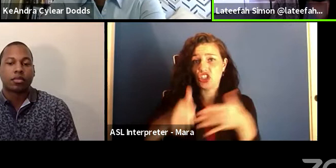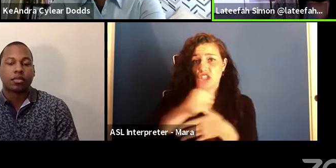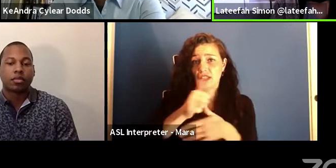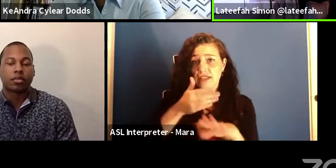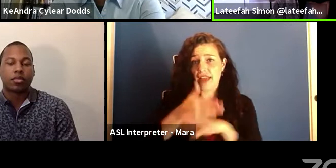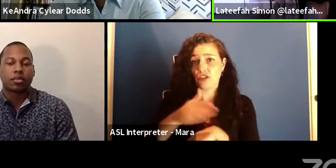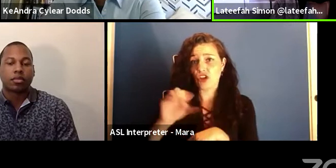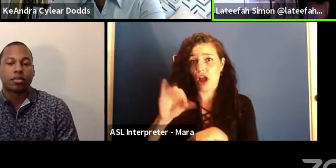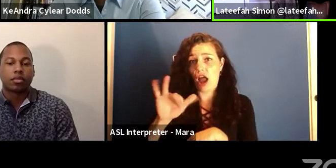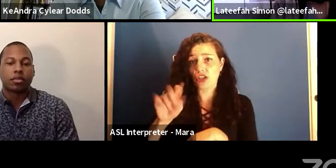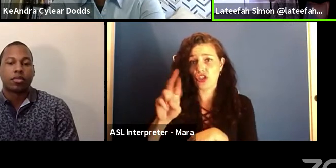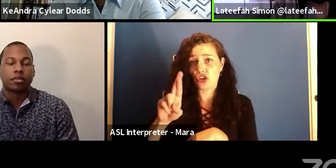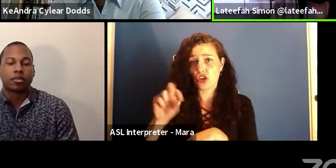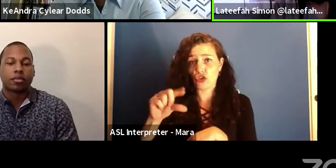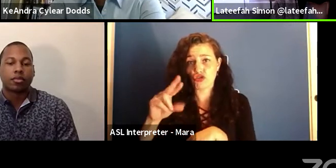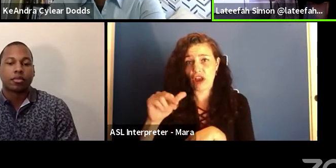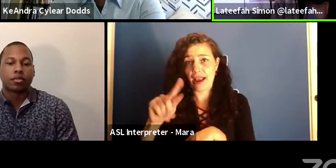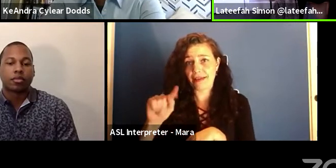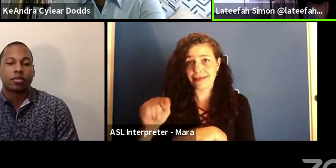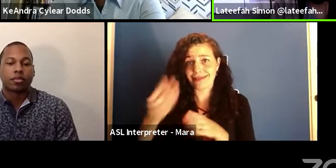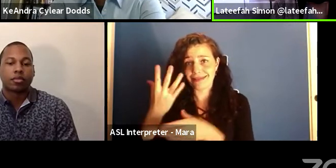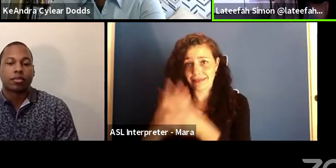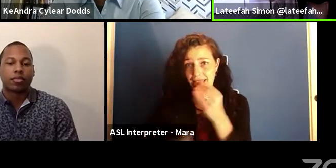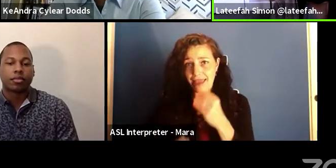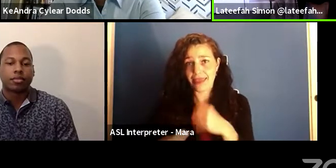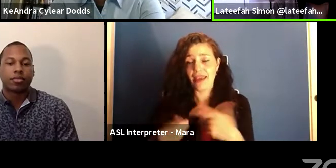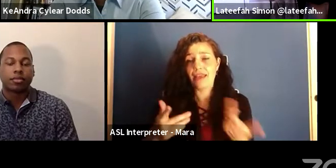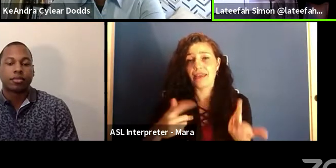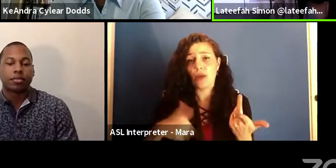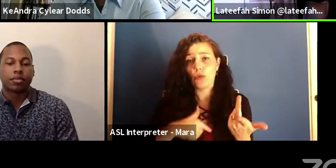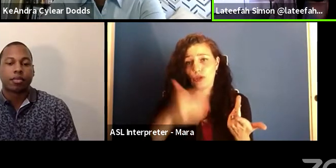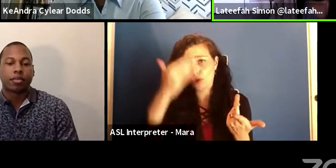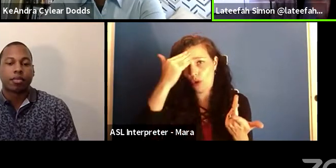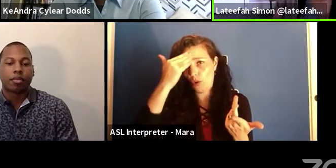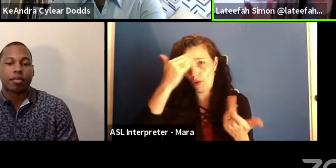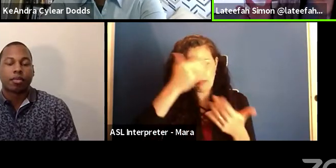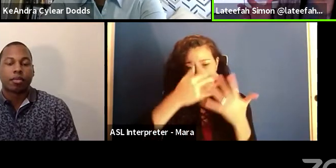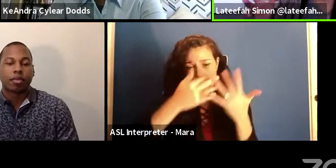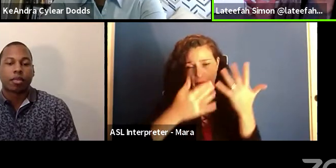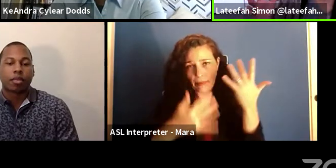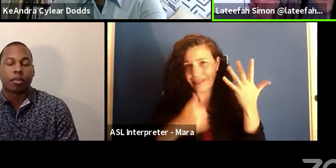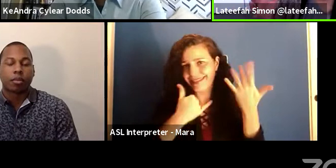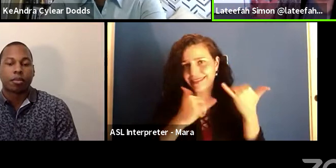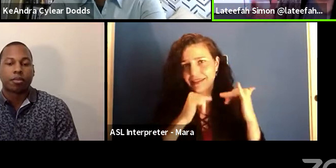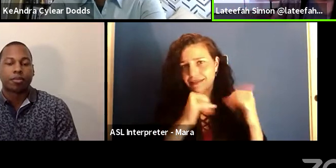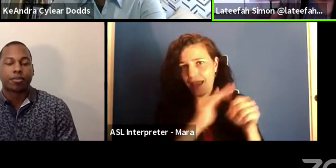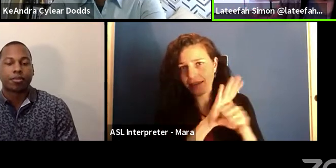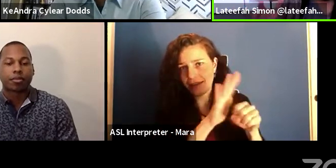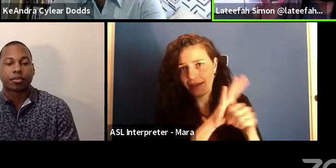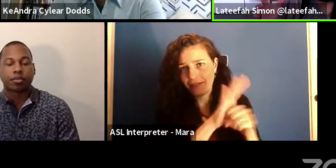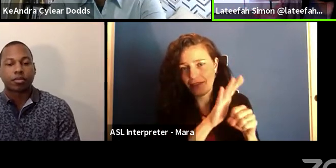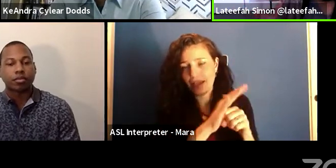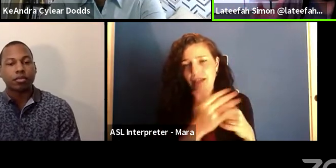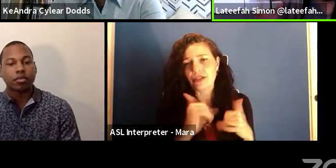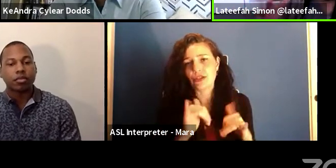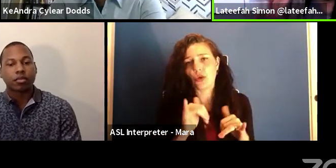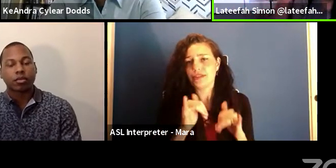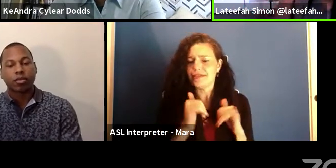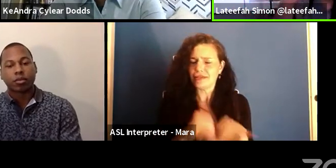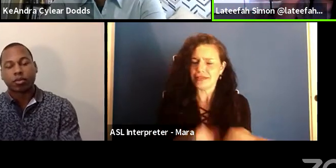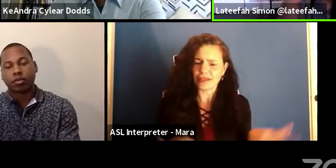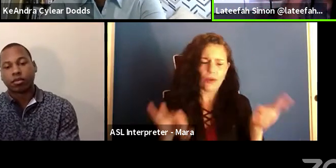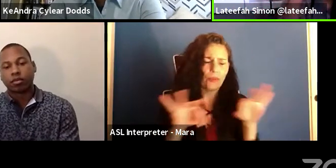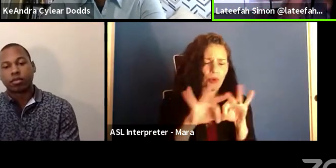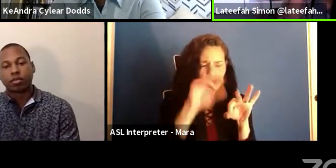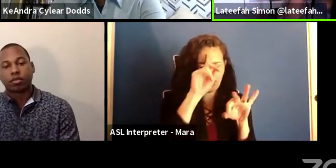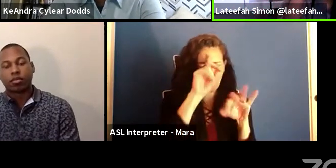but we also know that it's not enough, right? It's not enough. And that safety is what's so important. When we think about safety,